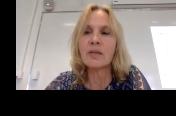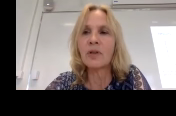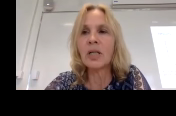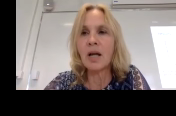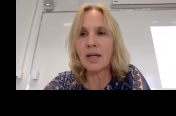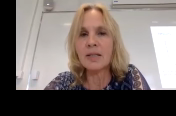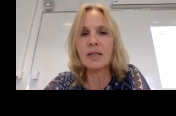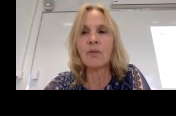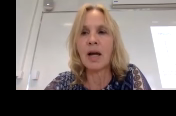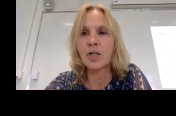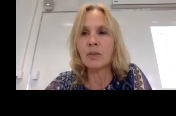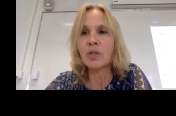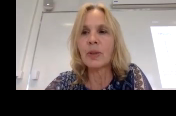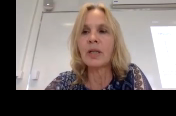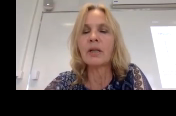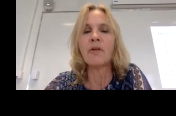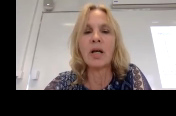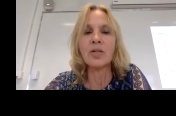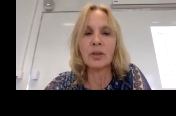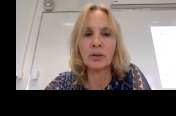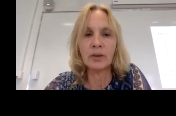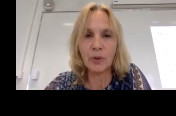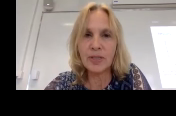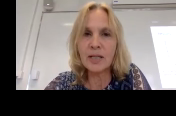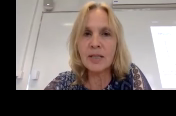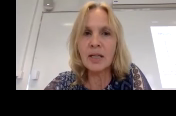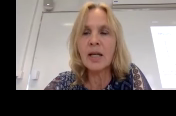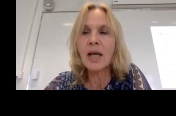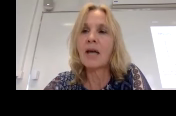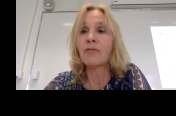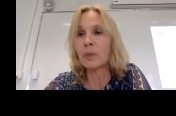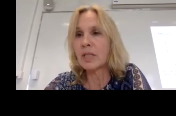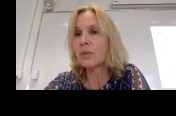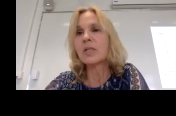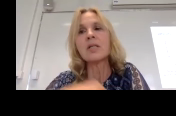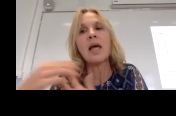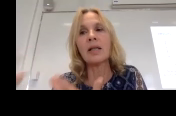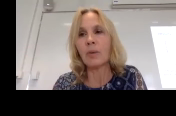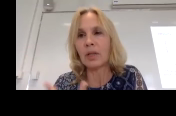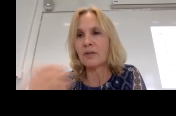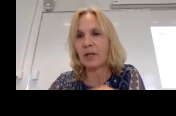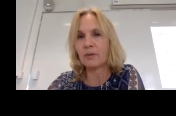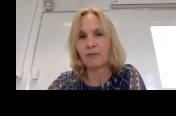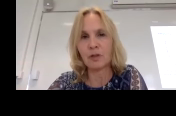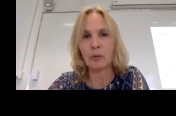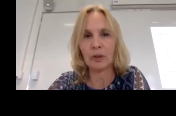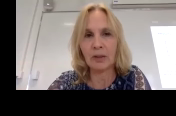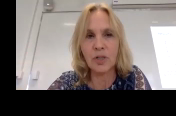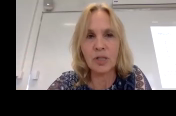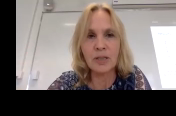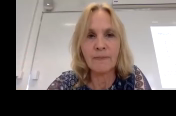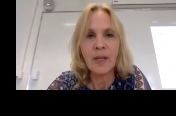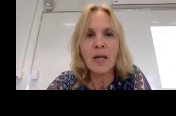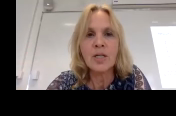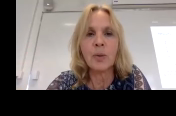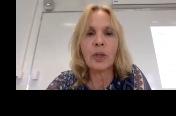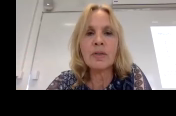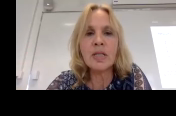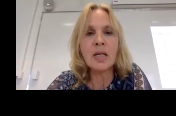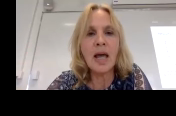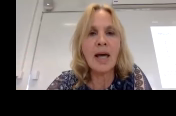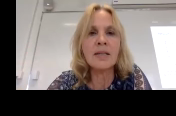you see this very nice interaction between the phonological neighborhood density and frequency, which is exactly what is found for spoken languages.